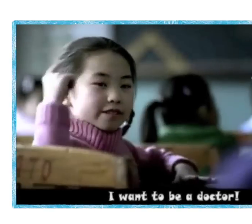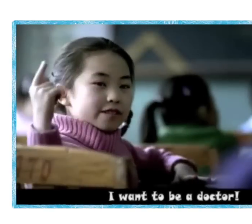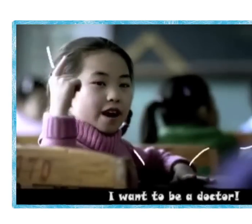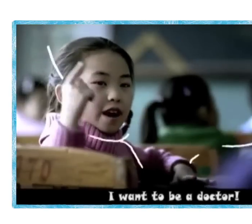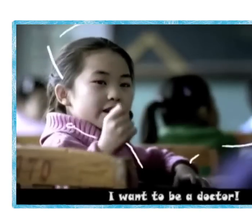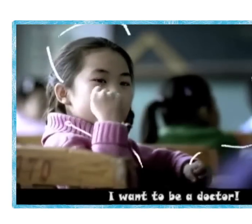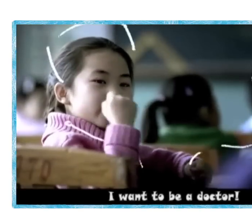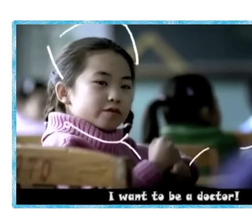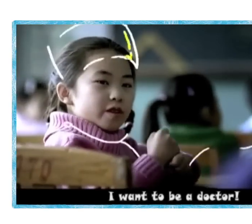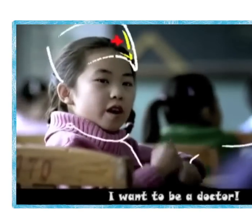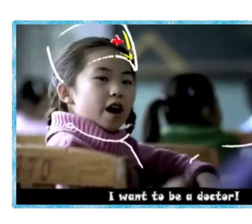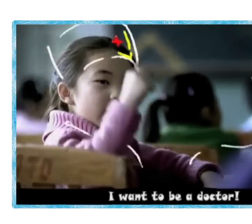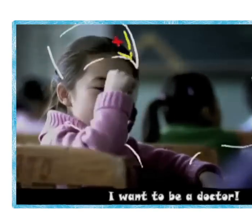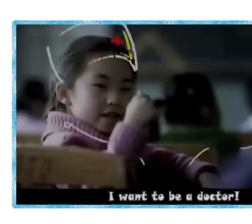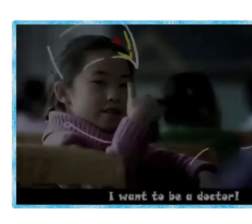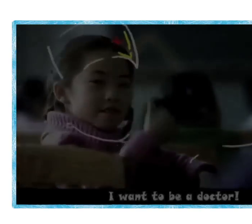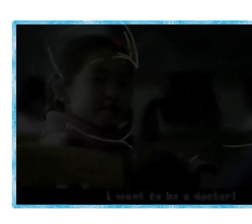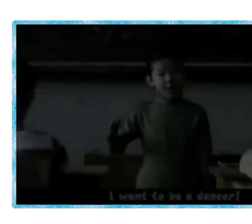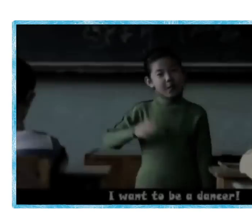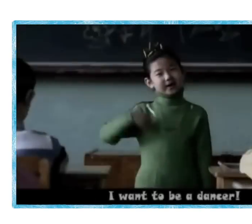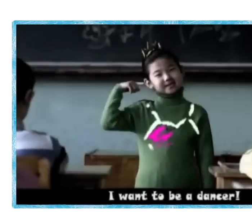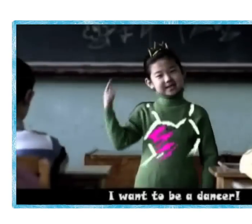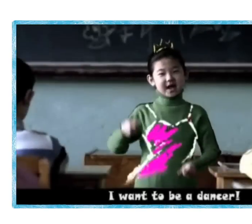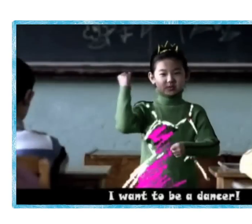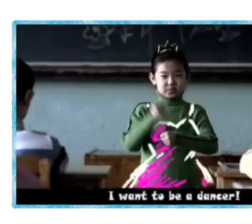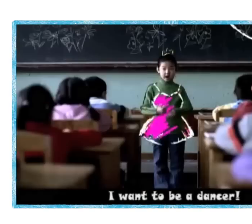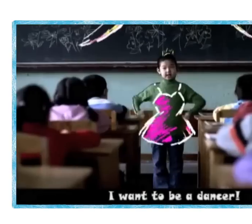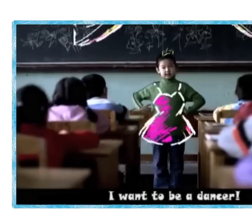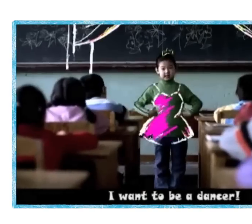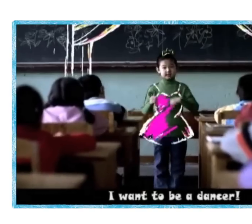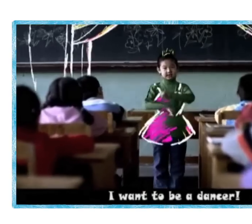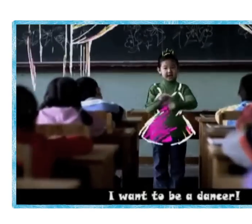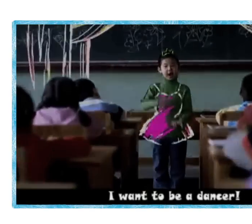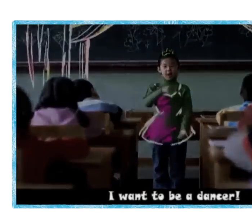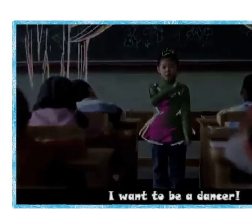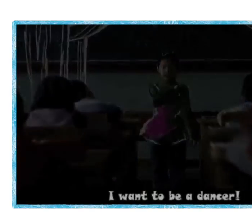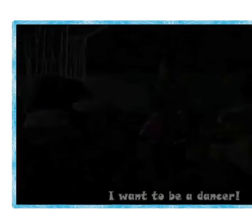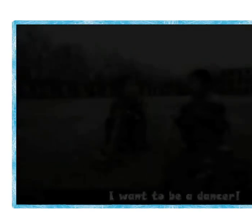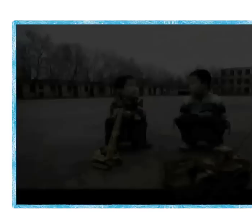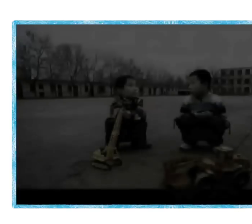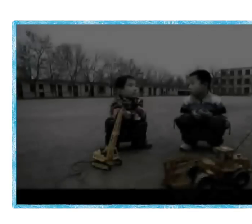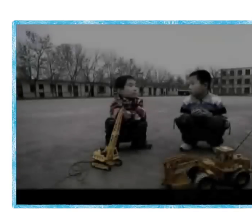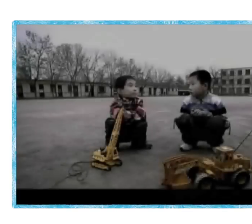I want to be a dancer. Children in classroom expressing their dreams using sign language.